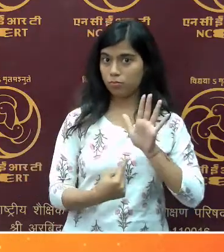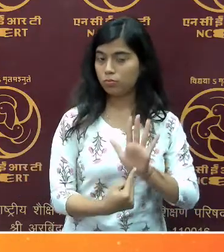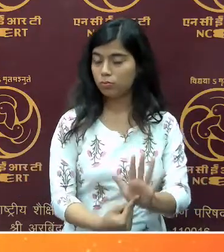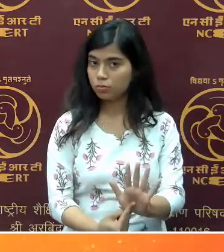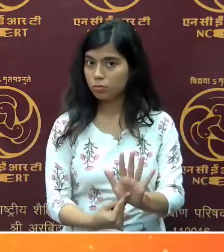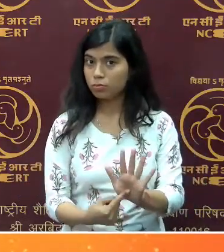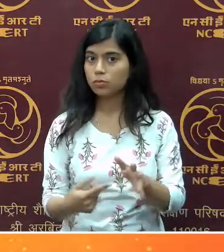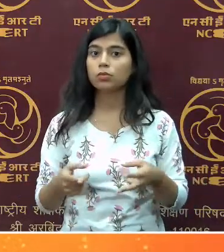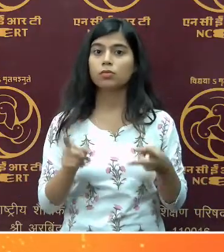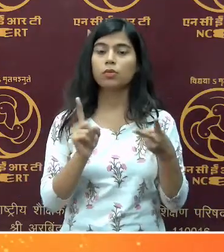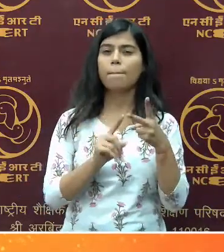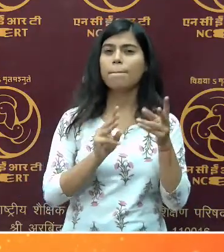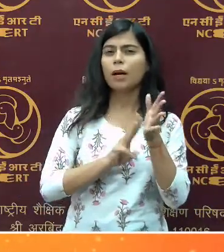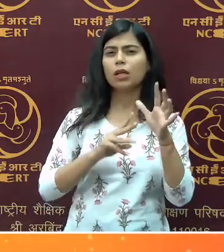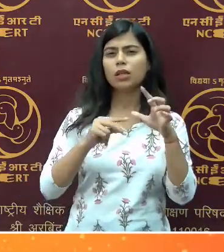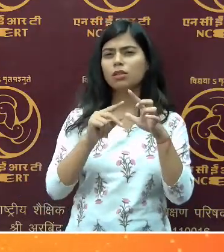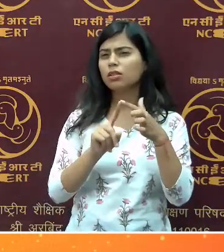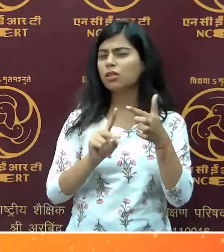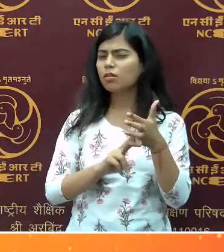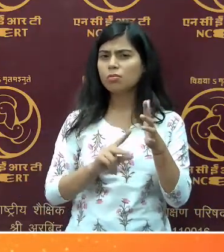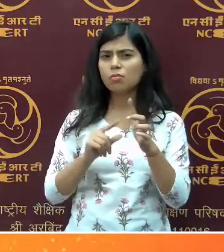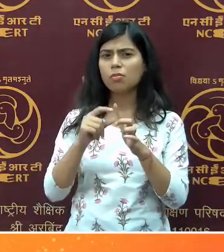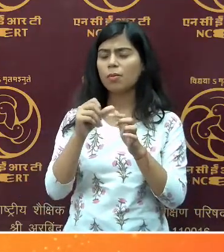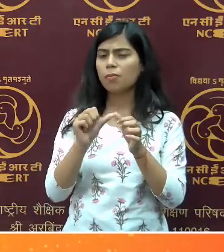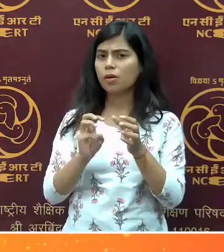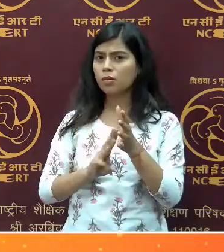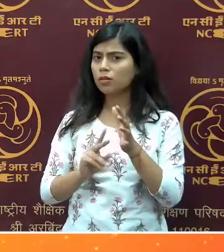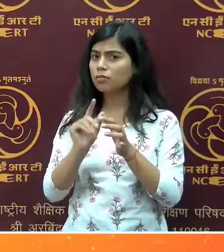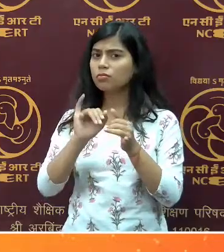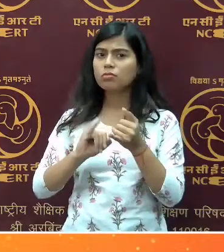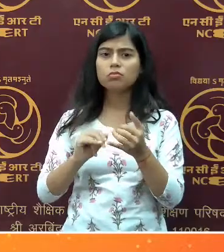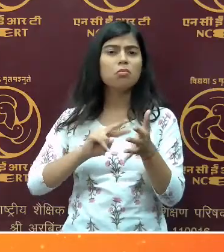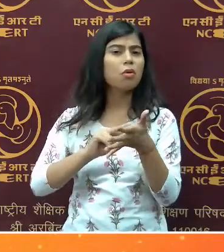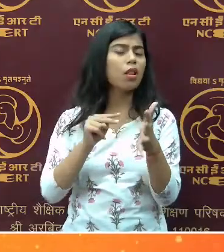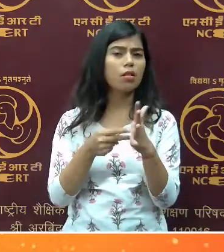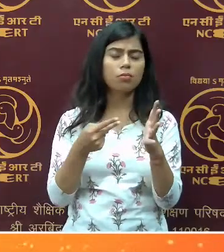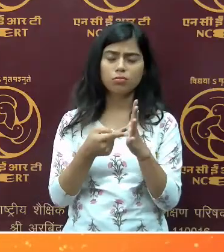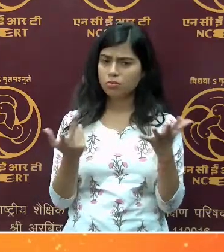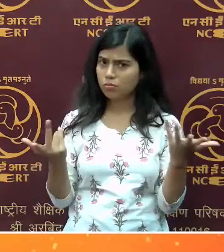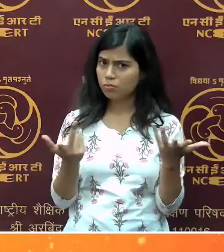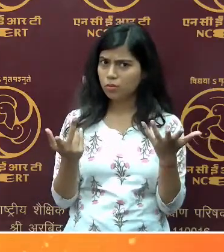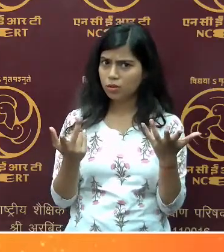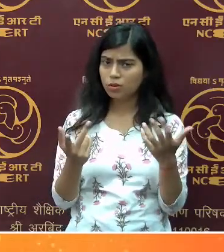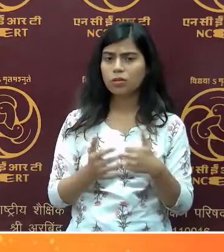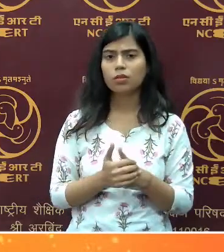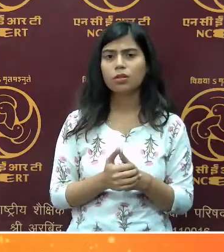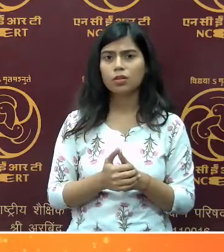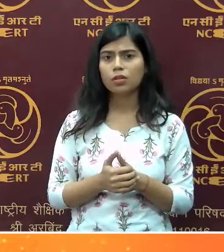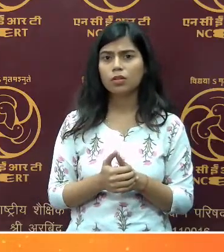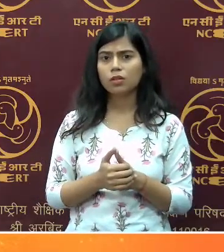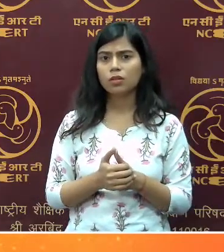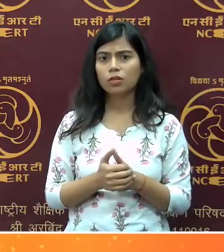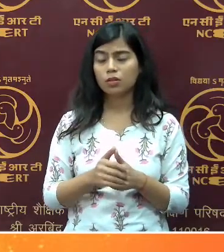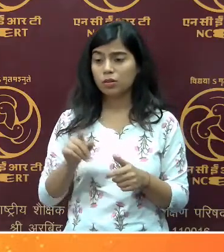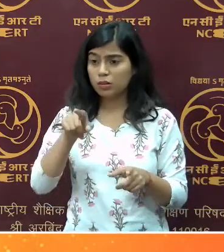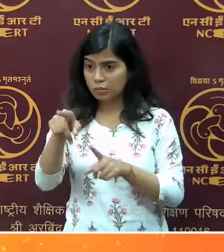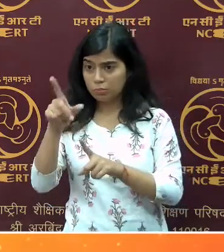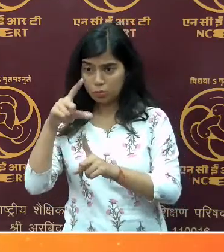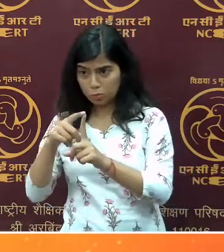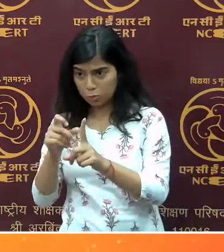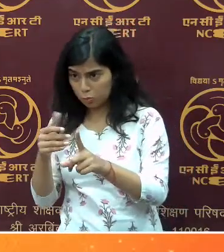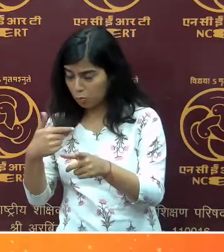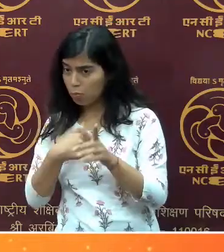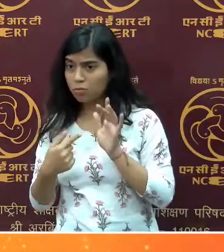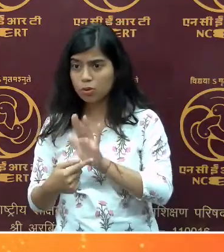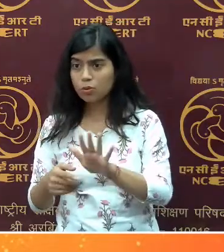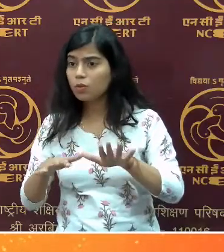Second is mandamus, mandating someone to do. The court can mandate somebody to perform their duty if they are not performing.